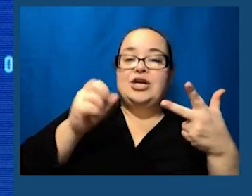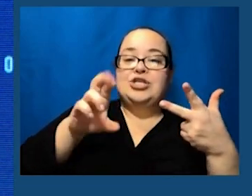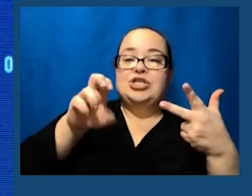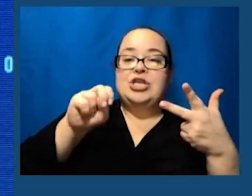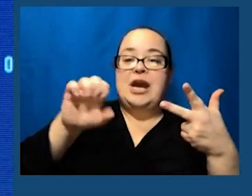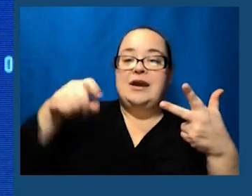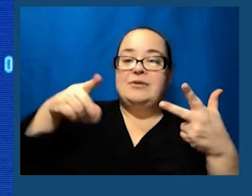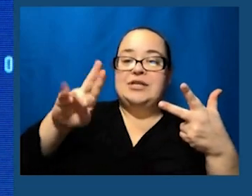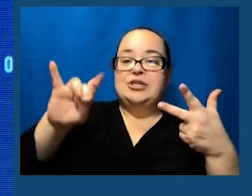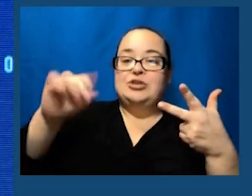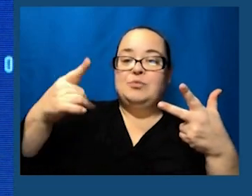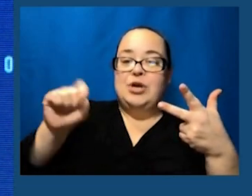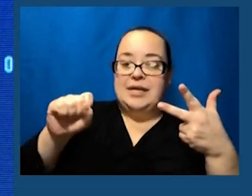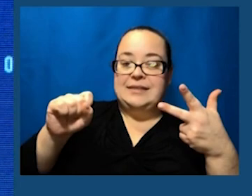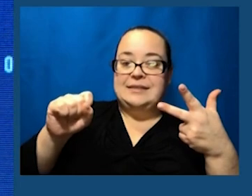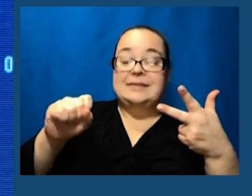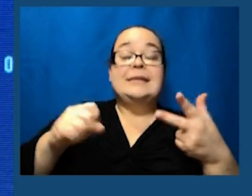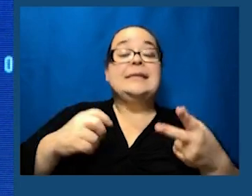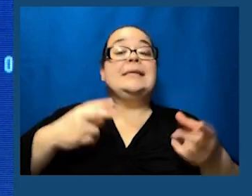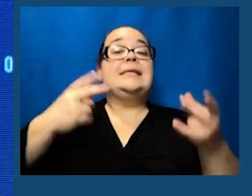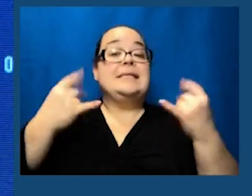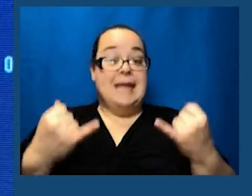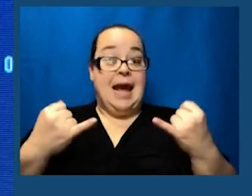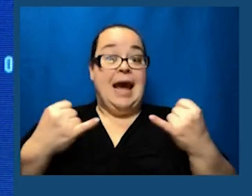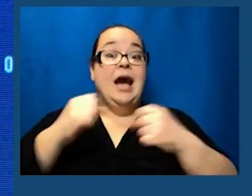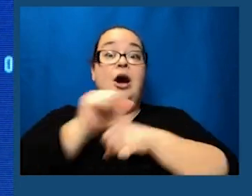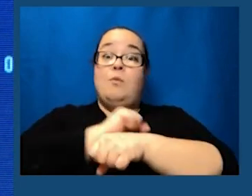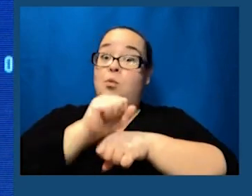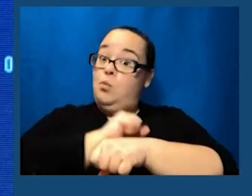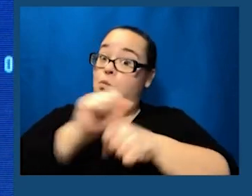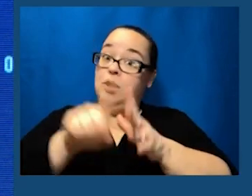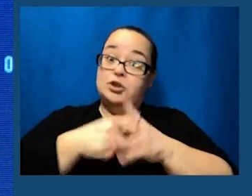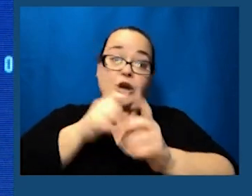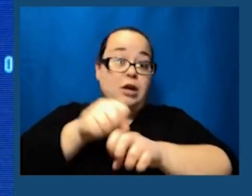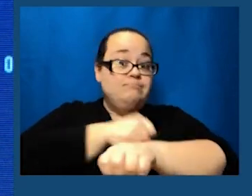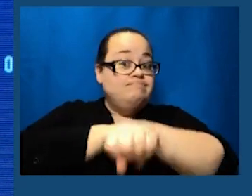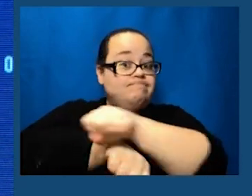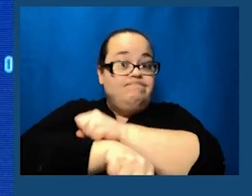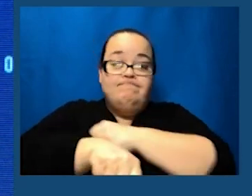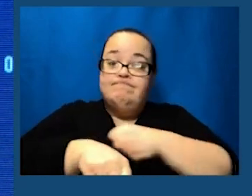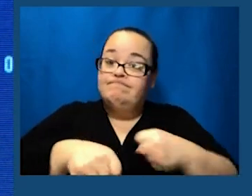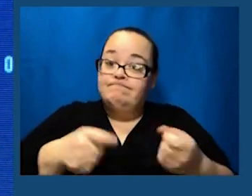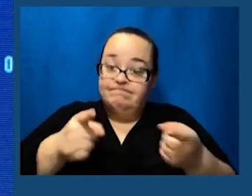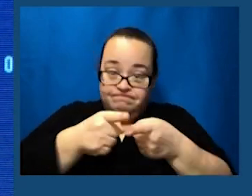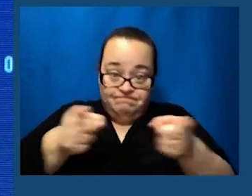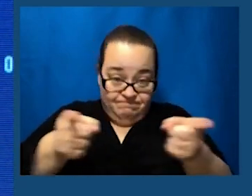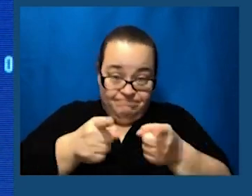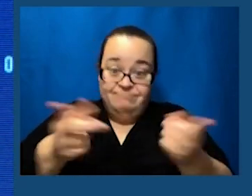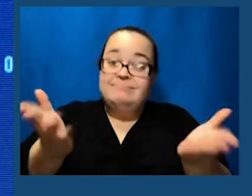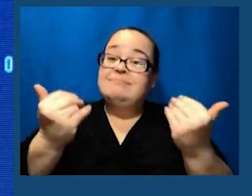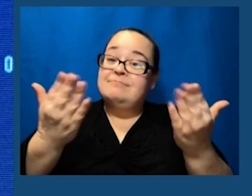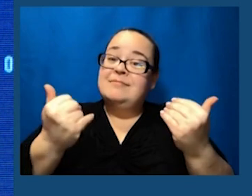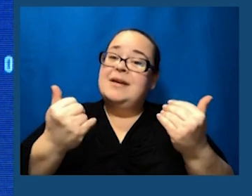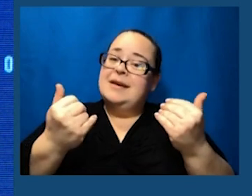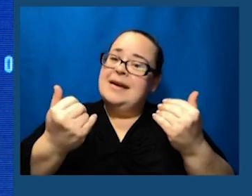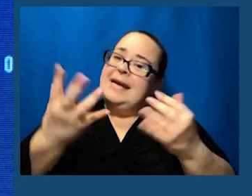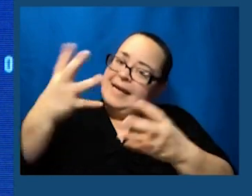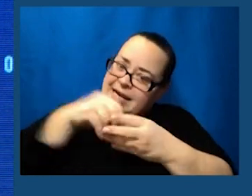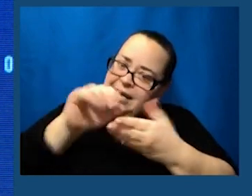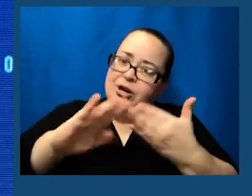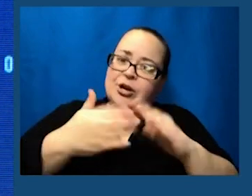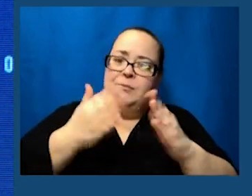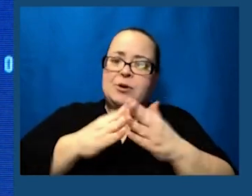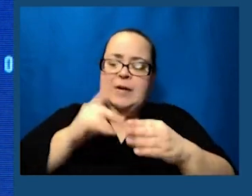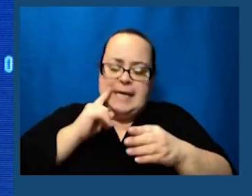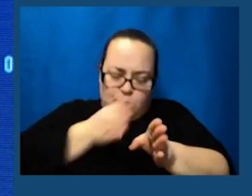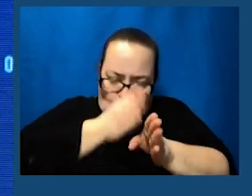And now the work begins, because now we ask you to get involved in your communities, to fine-tune your plans, to harness your